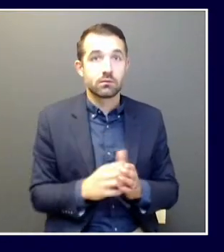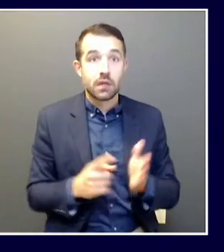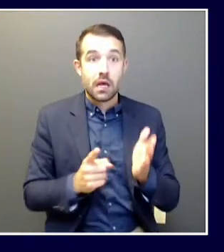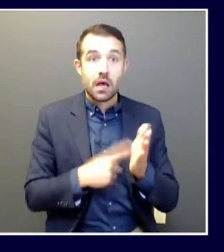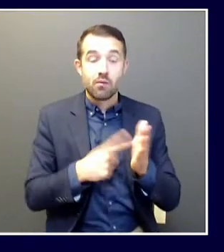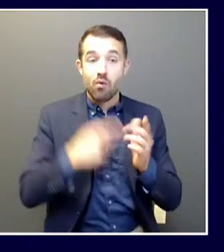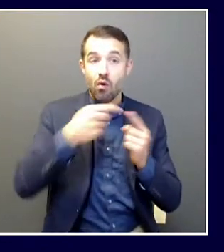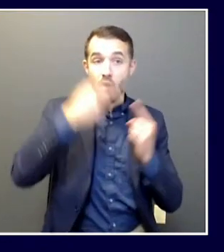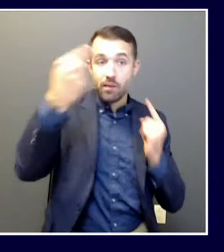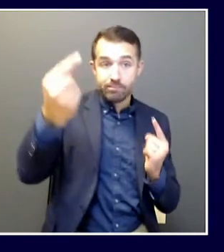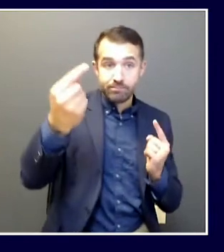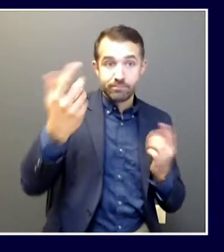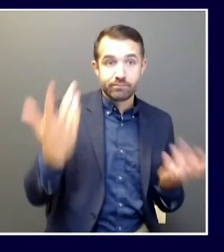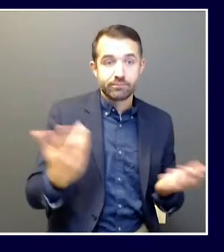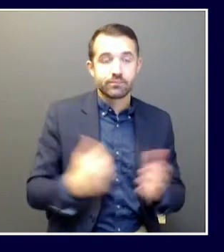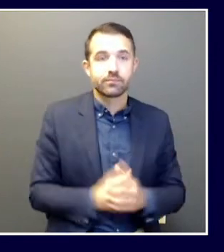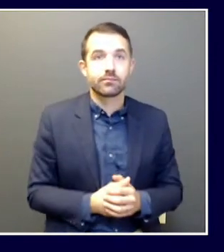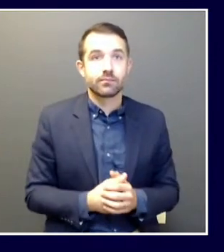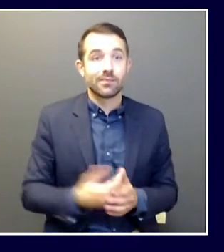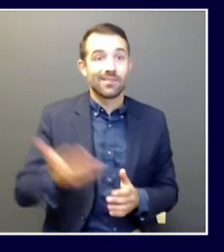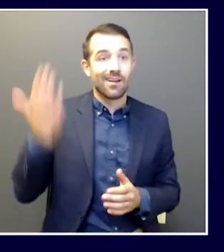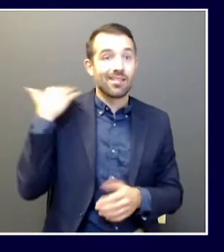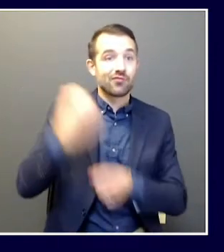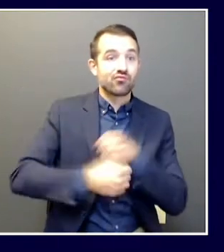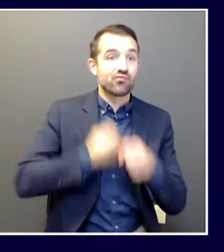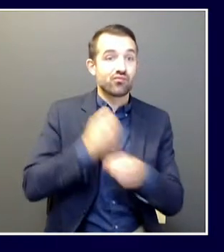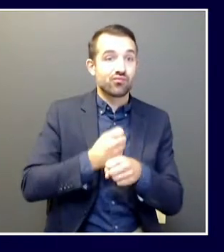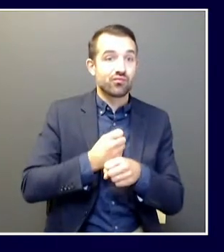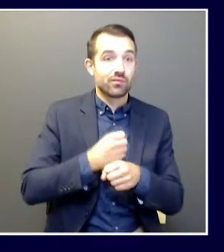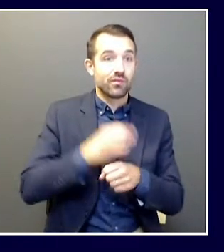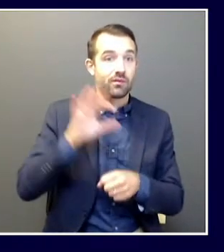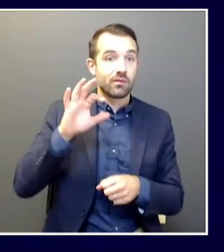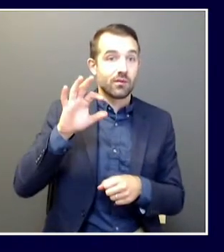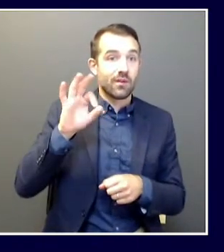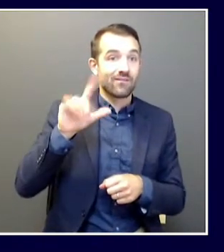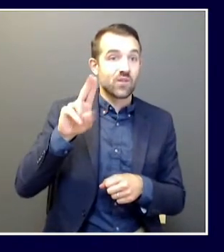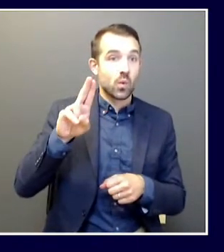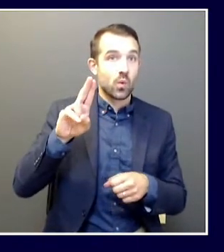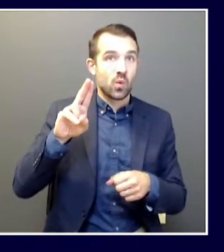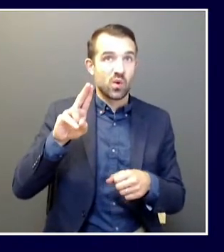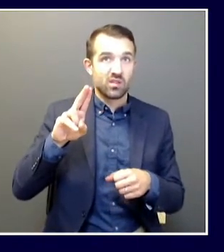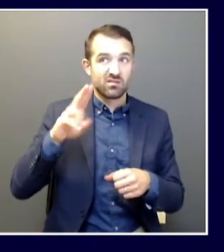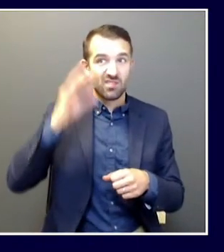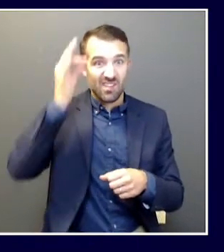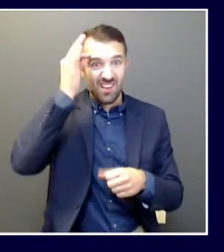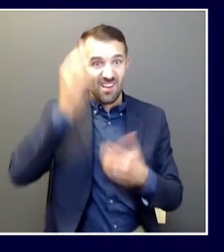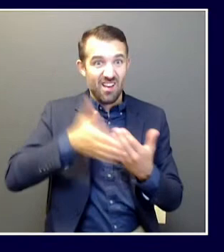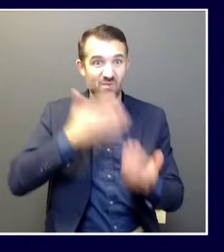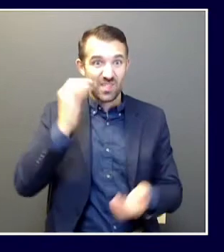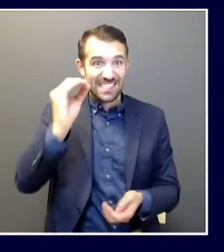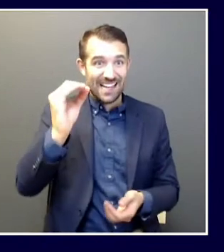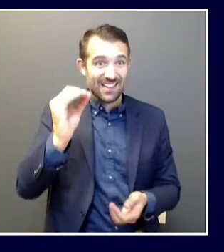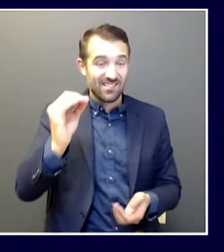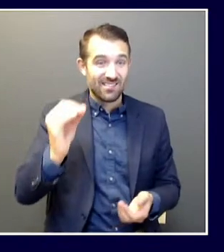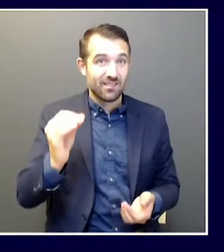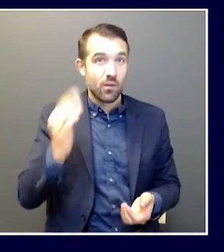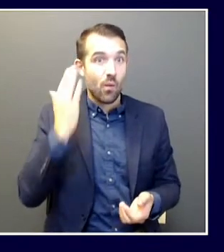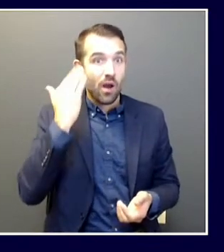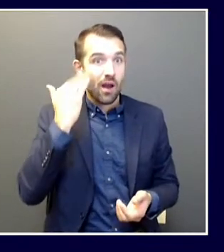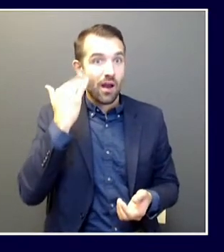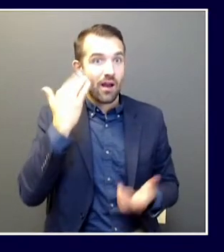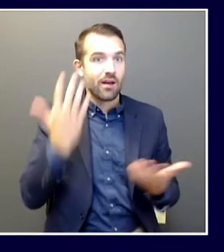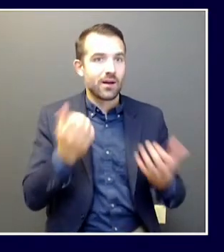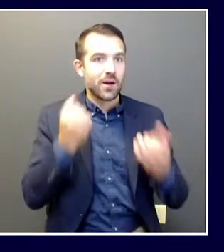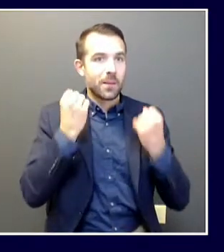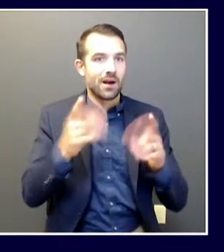effectively nil because of the measures people were taking to keep themselves safe from COVID, largely because of those measures, the